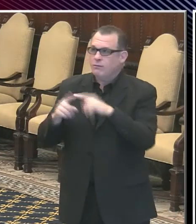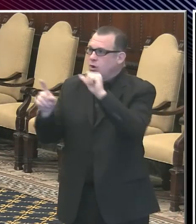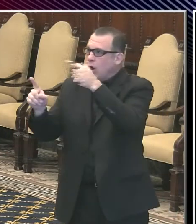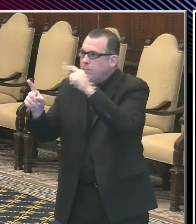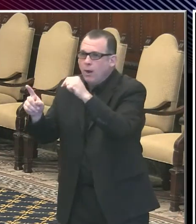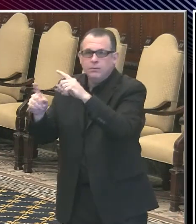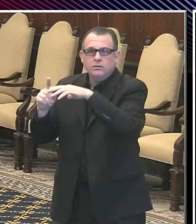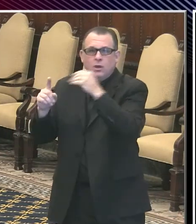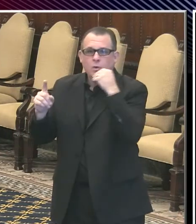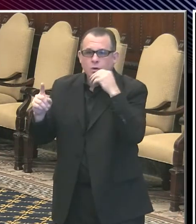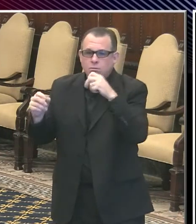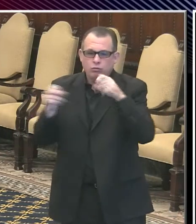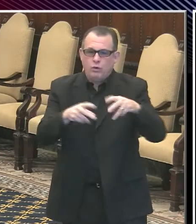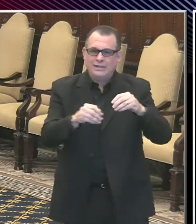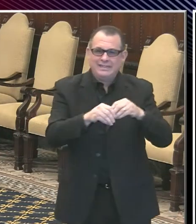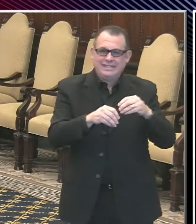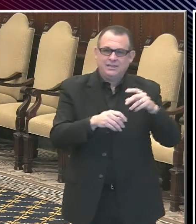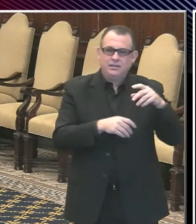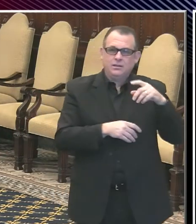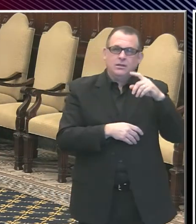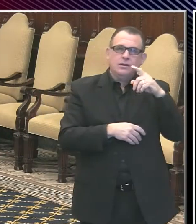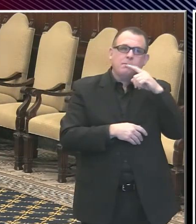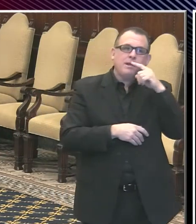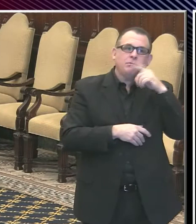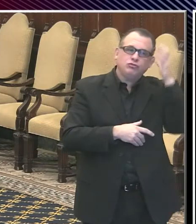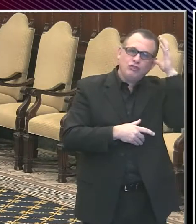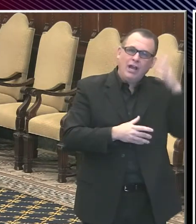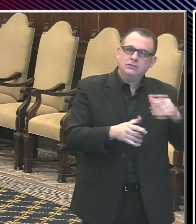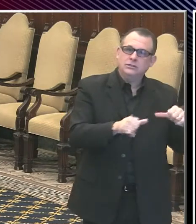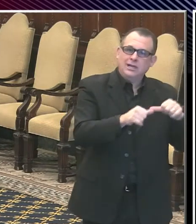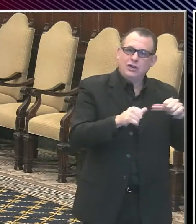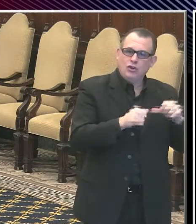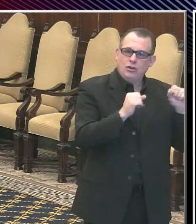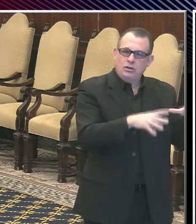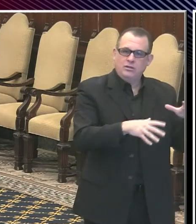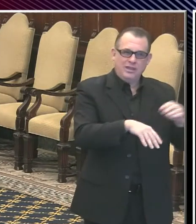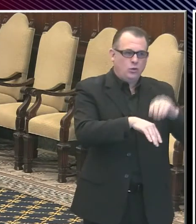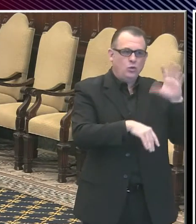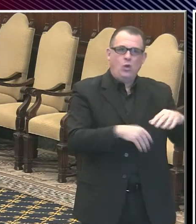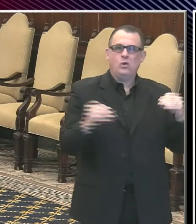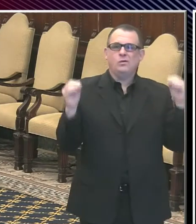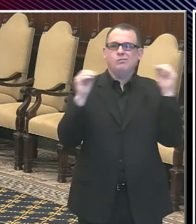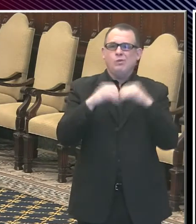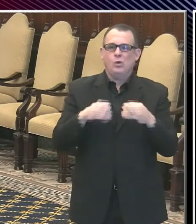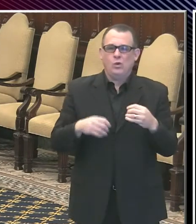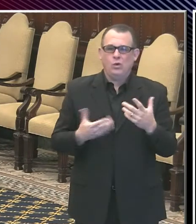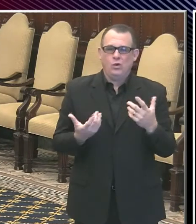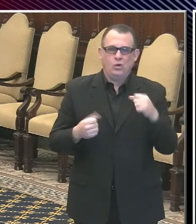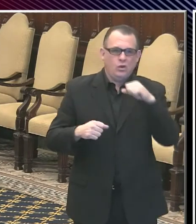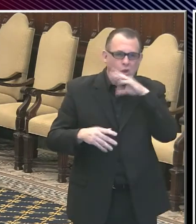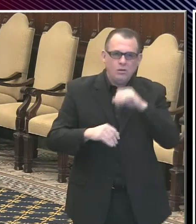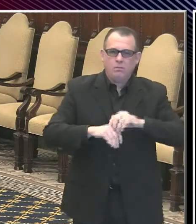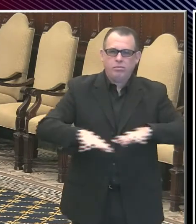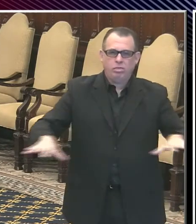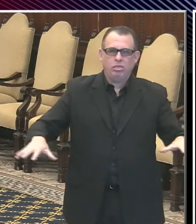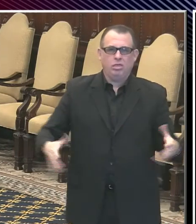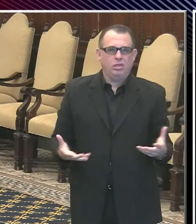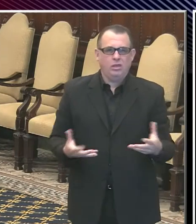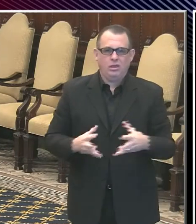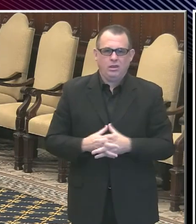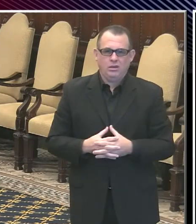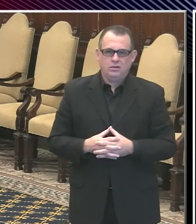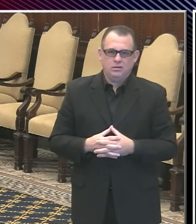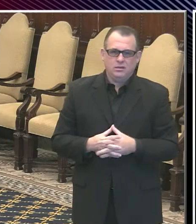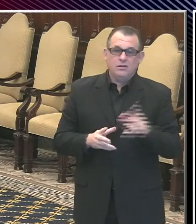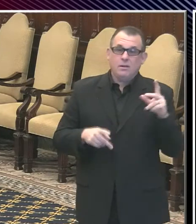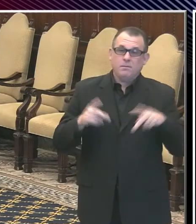and putting it in a public trash can. That creates it reduces the capacity of the trash can for someone